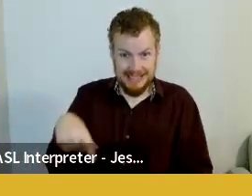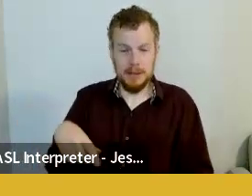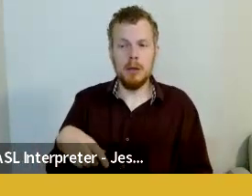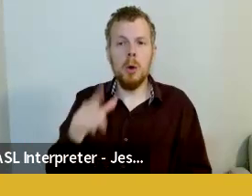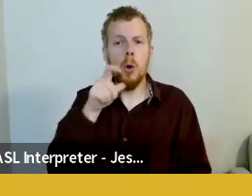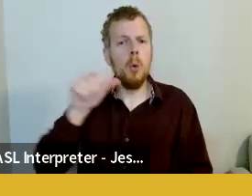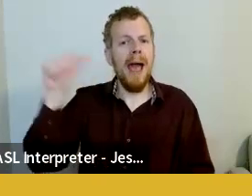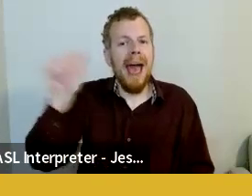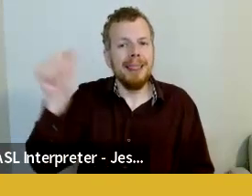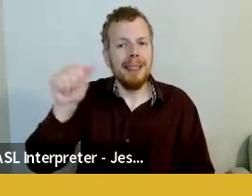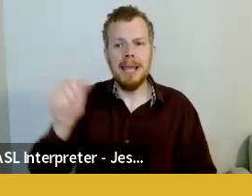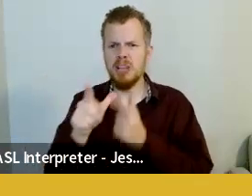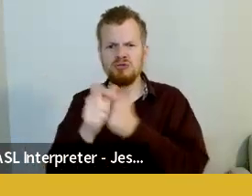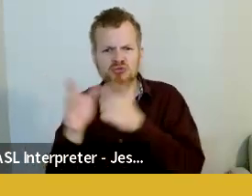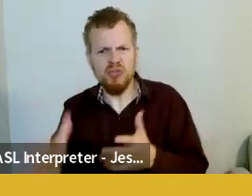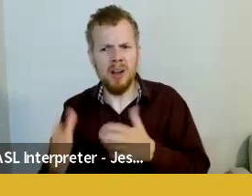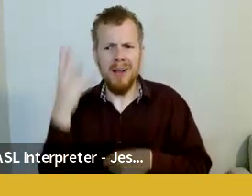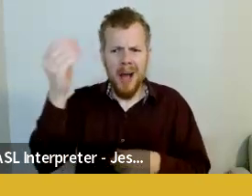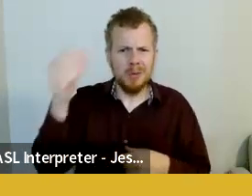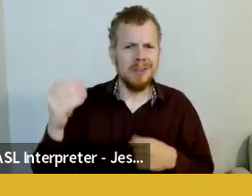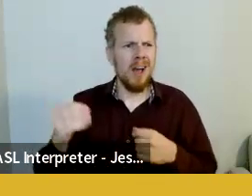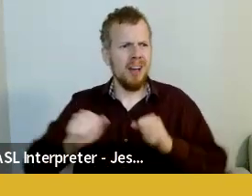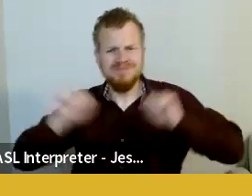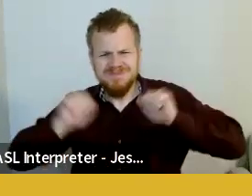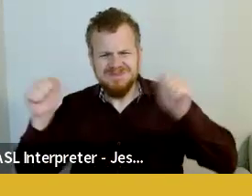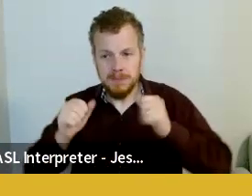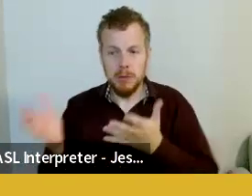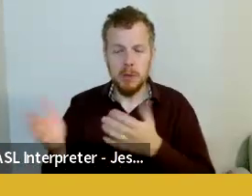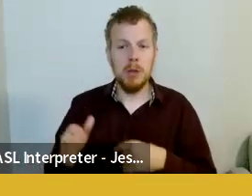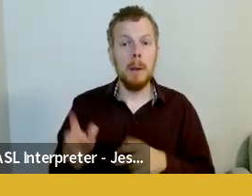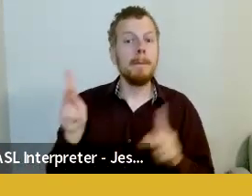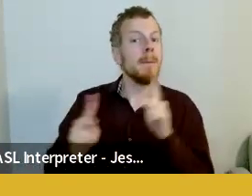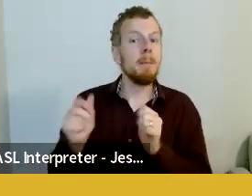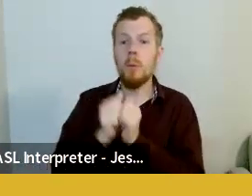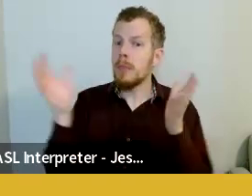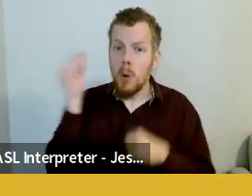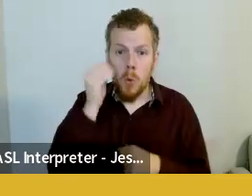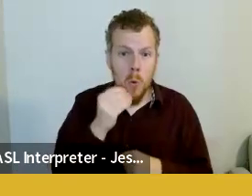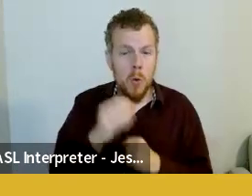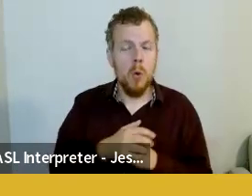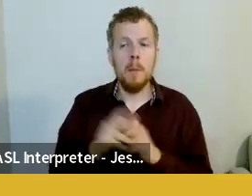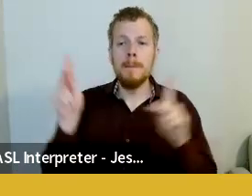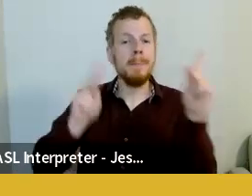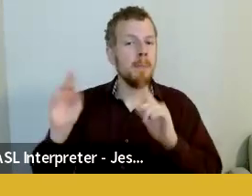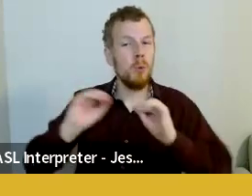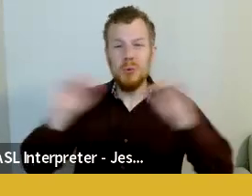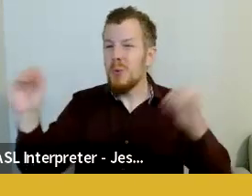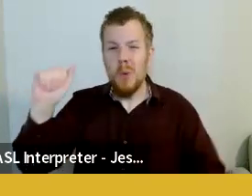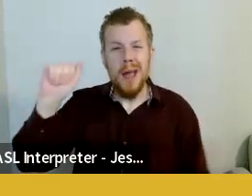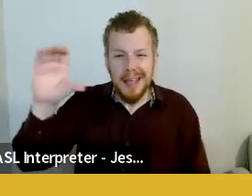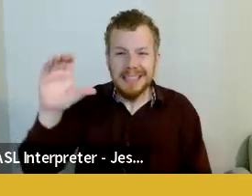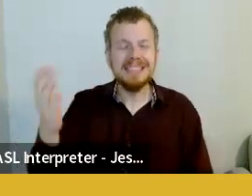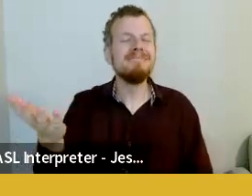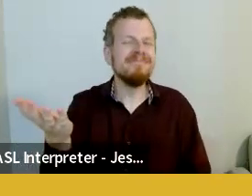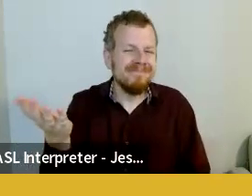athletes who exercise outside, people without a home, people without AC at home, or if they